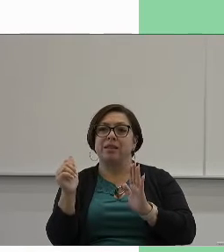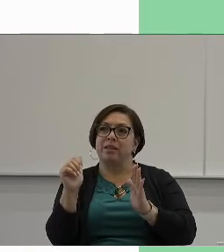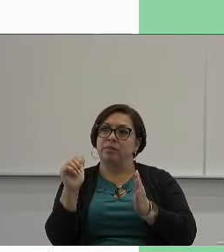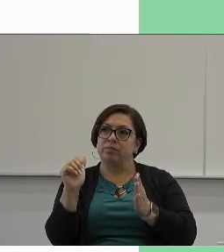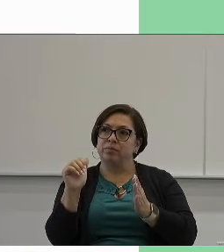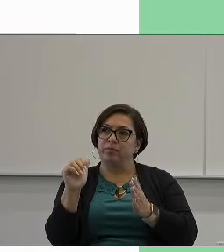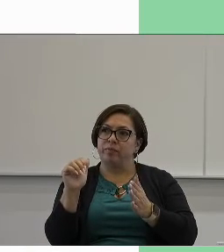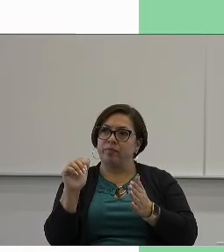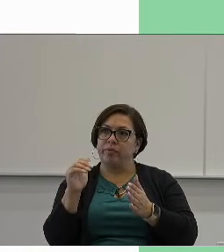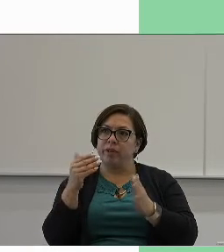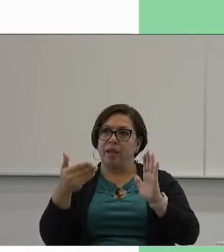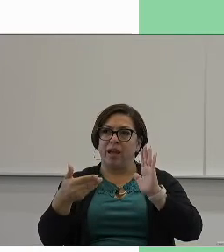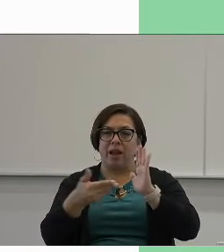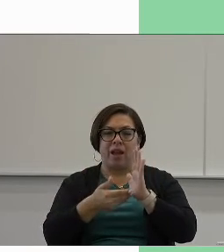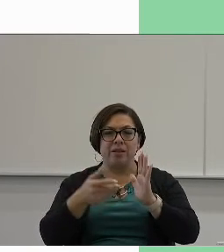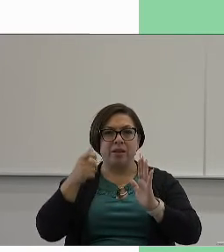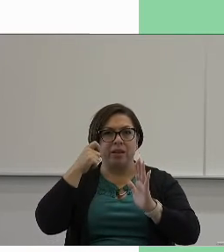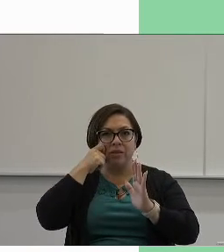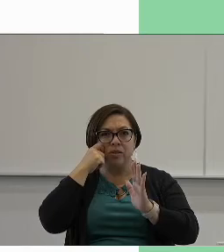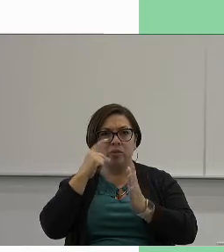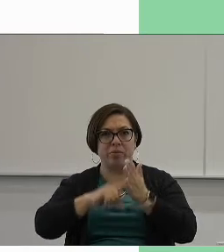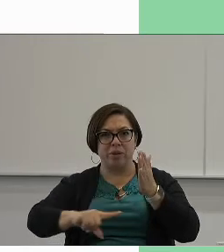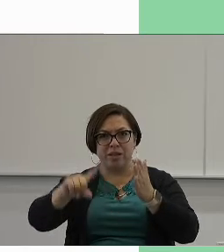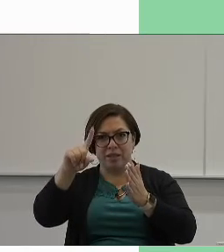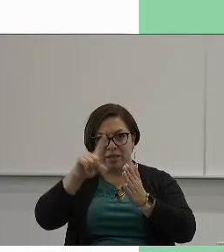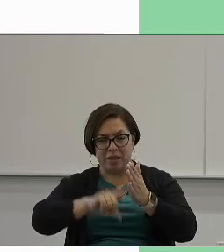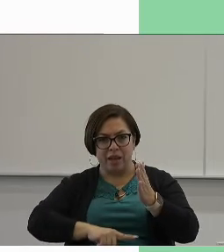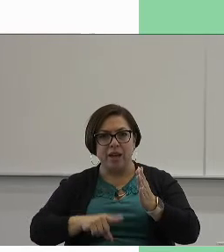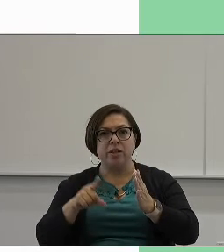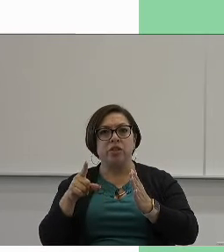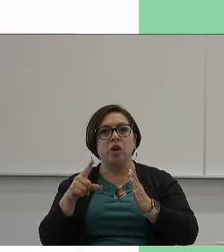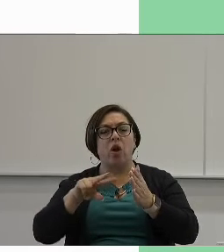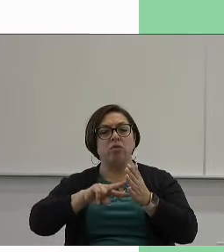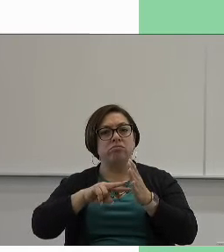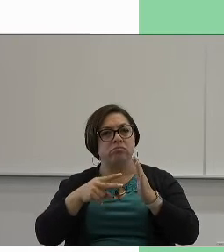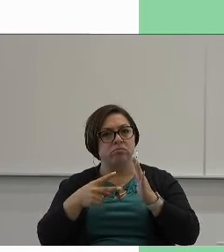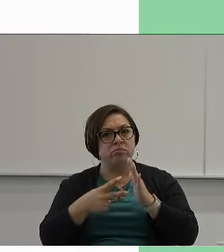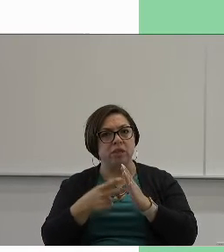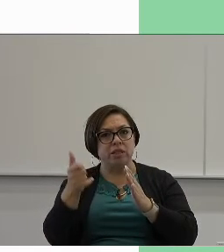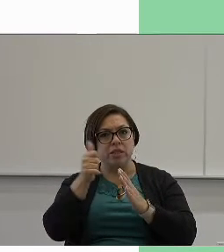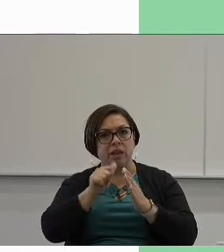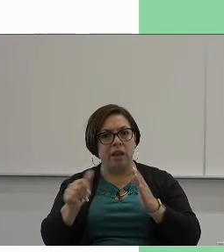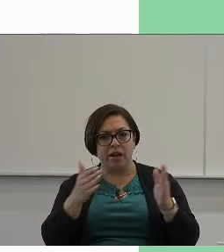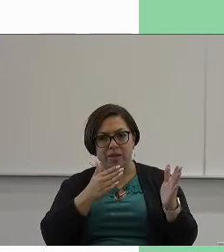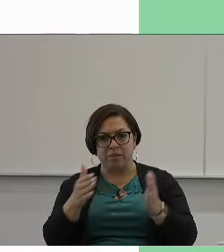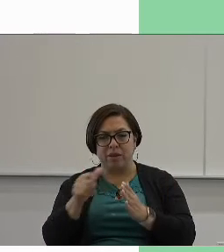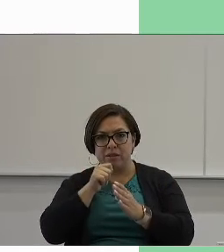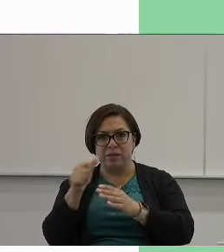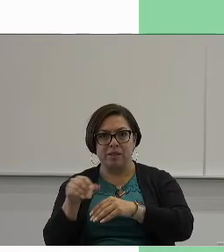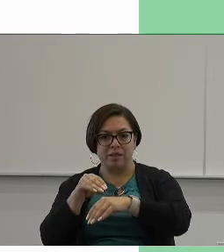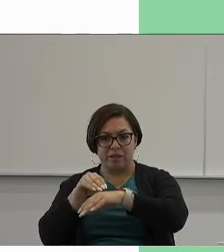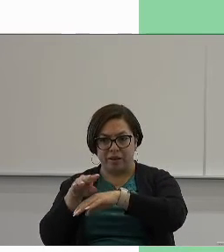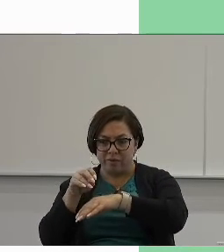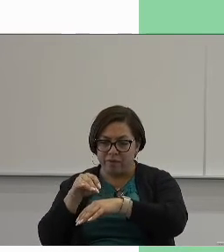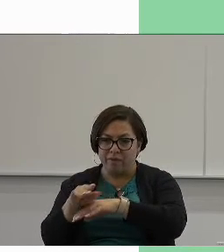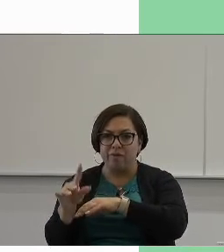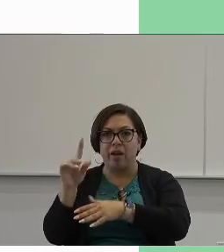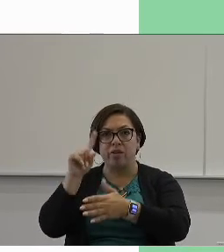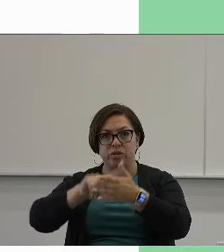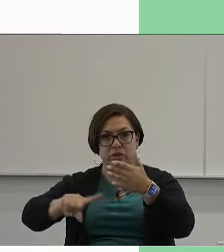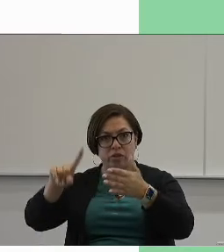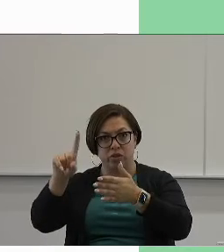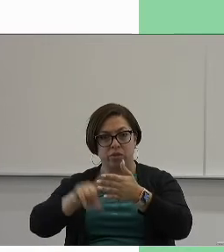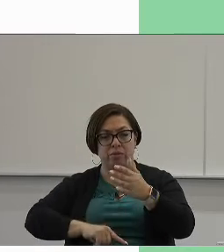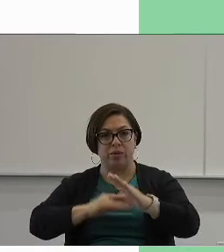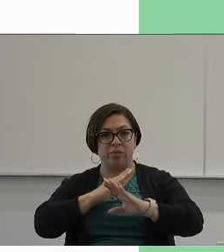and provides and requires us to make sure that any plans that are proposed or adopted don't have the effect of discriminating against protected